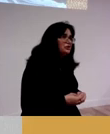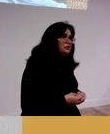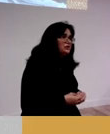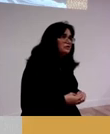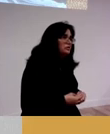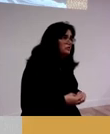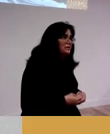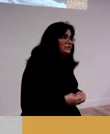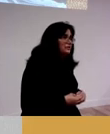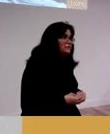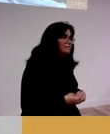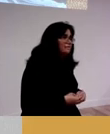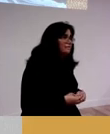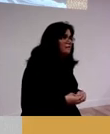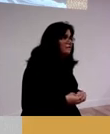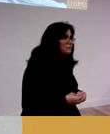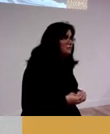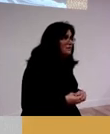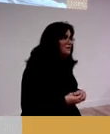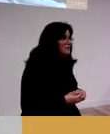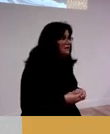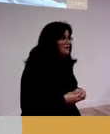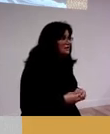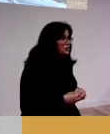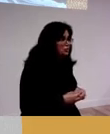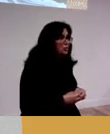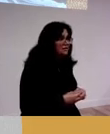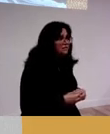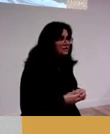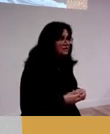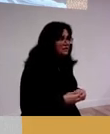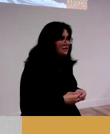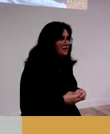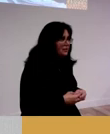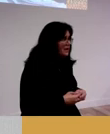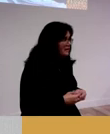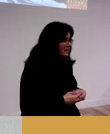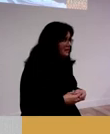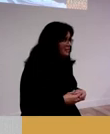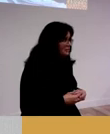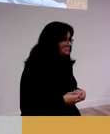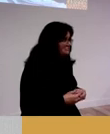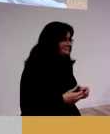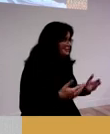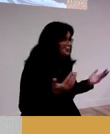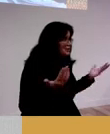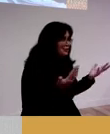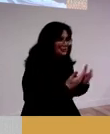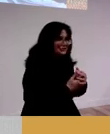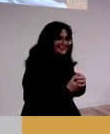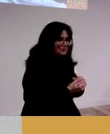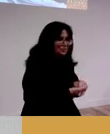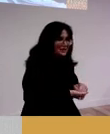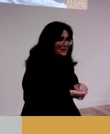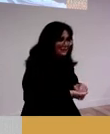those genealogies of knowledge, then I think maybe that's a good way to think about how we